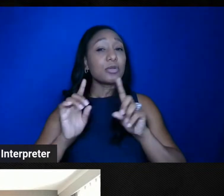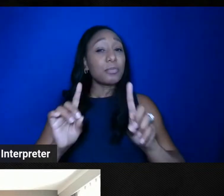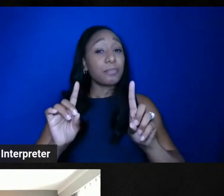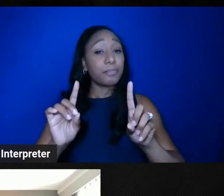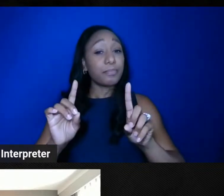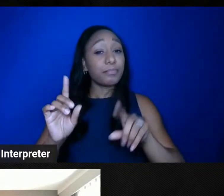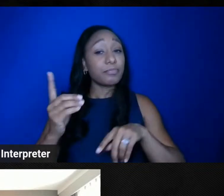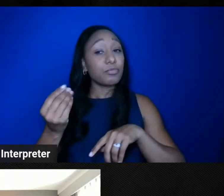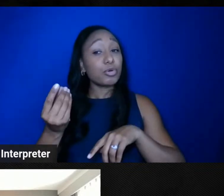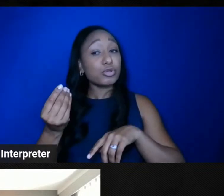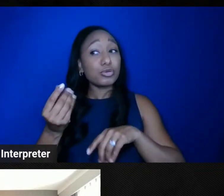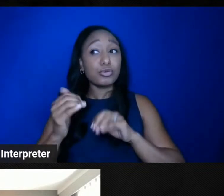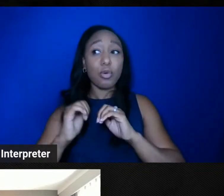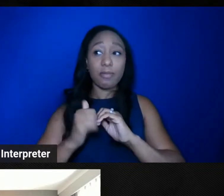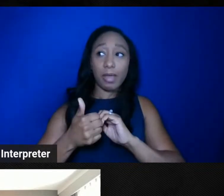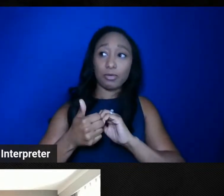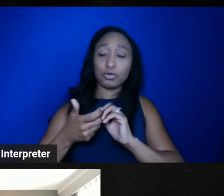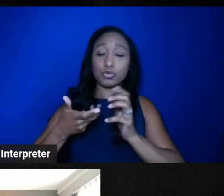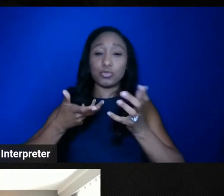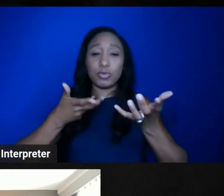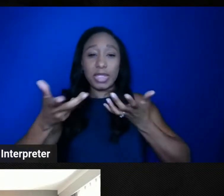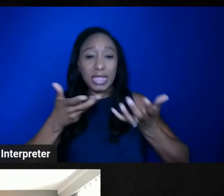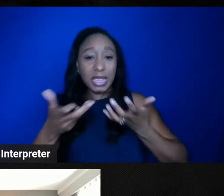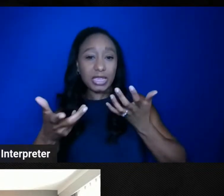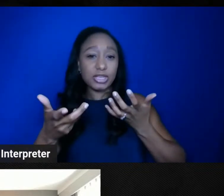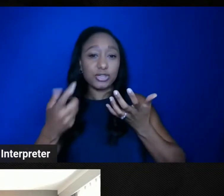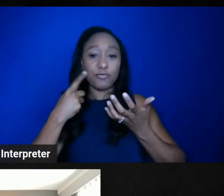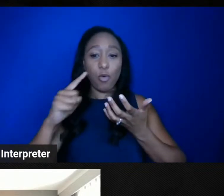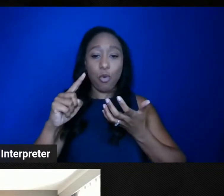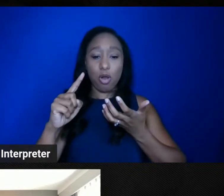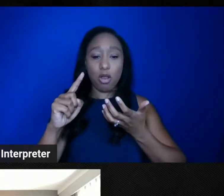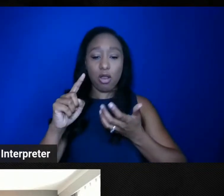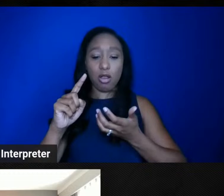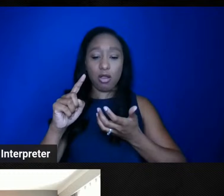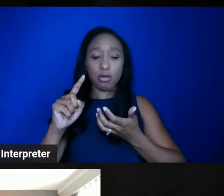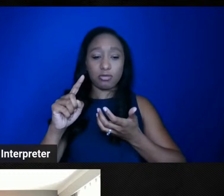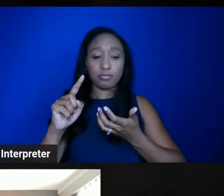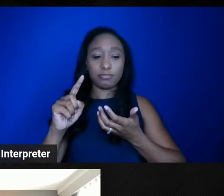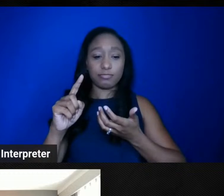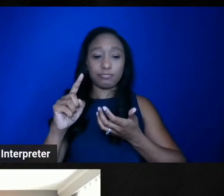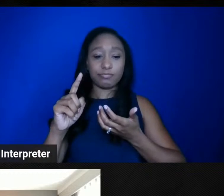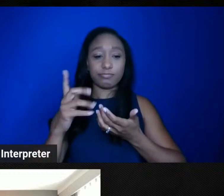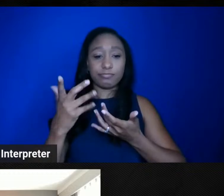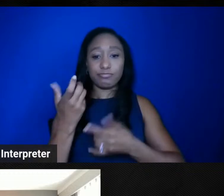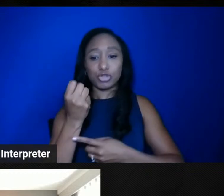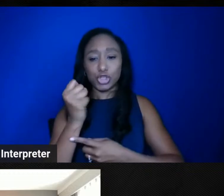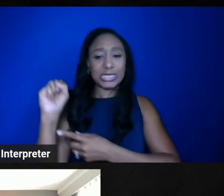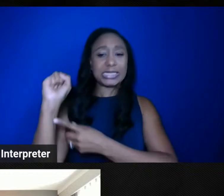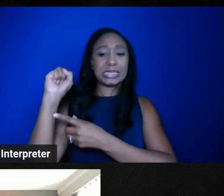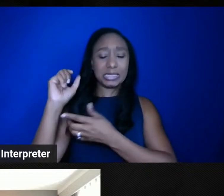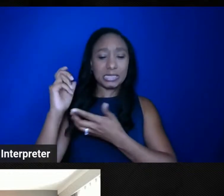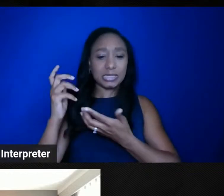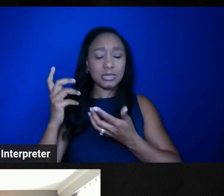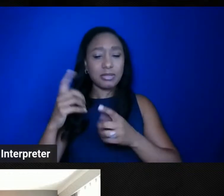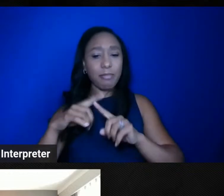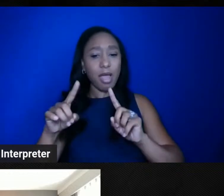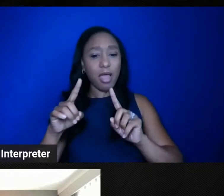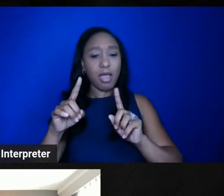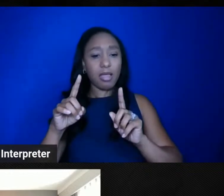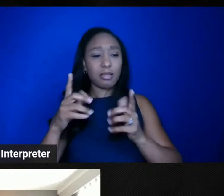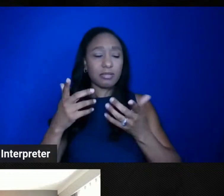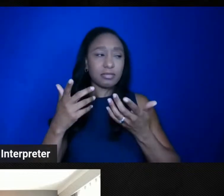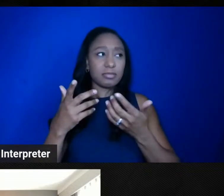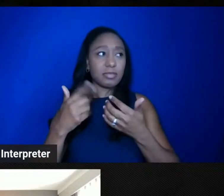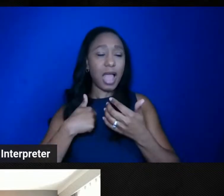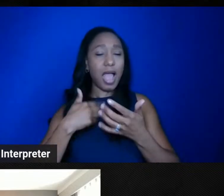engage in restorative justice is a more difficult question on which I think good people can and do disagree. So I just